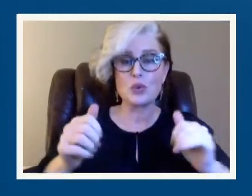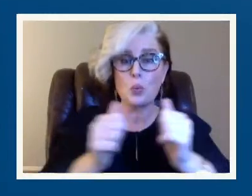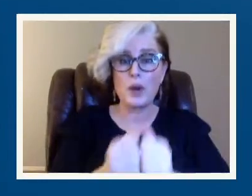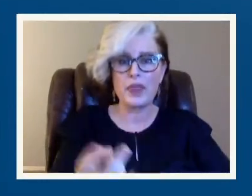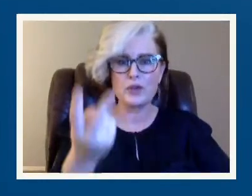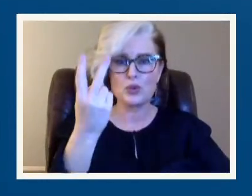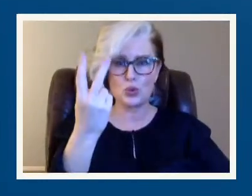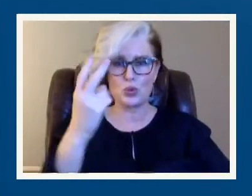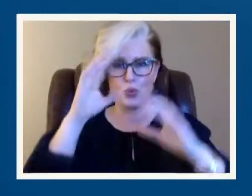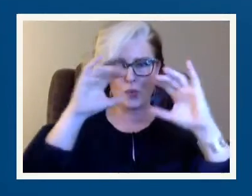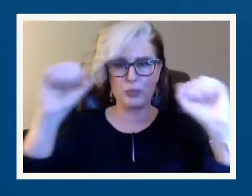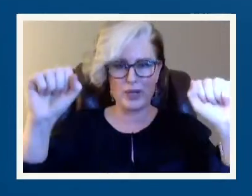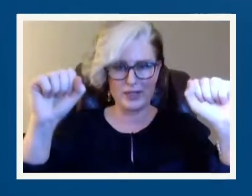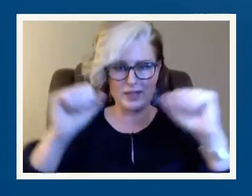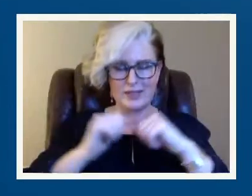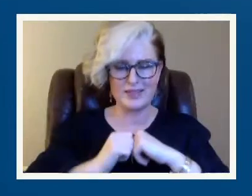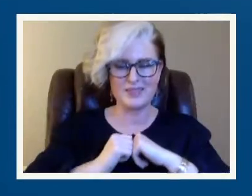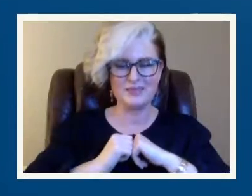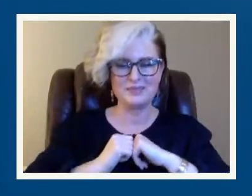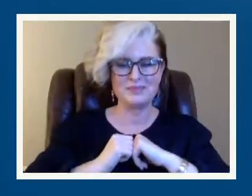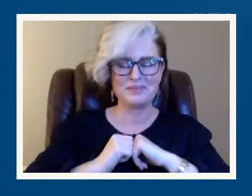presidents